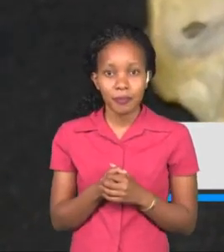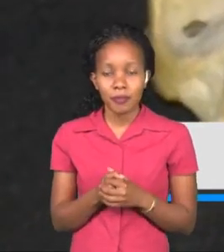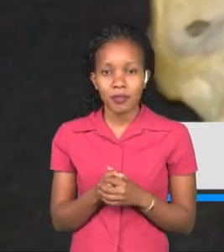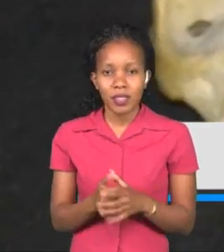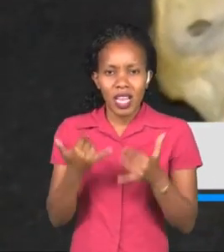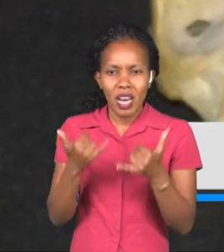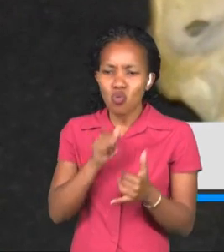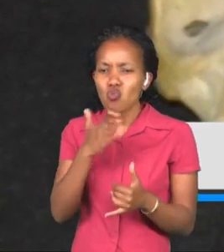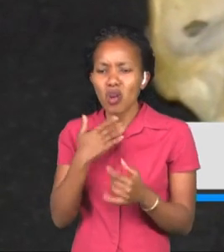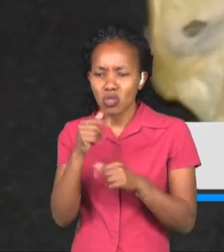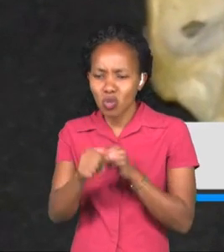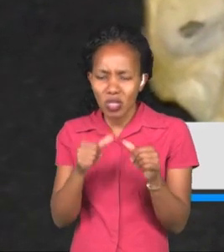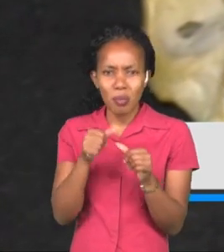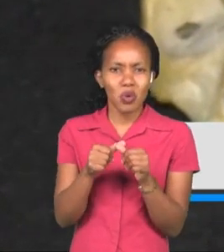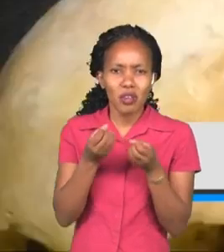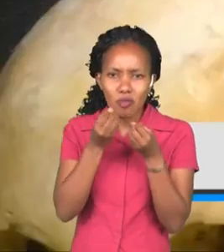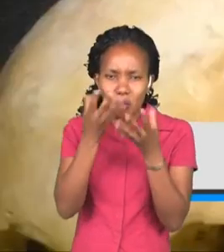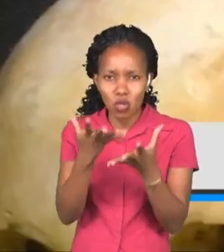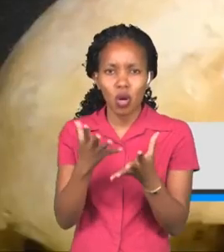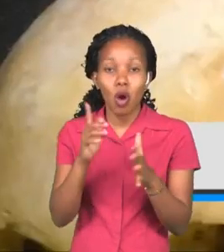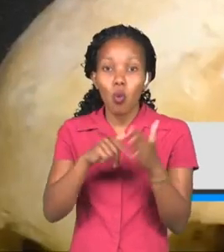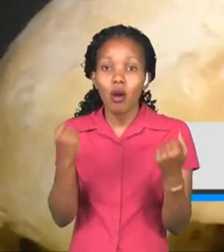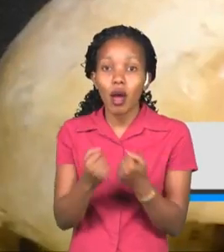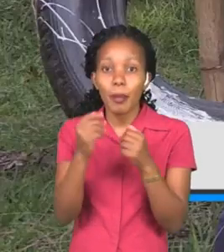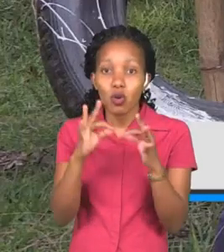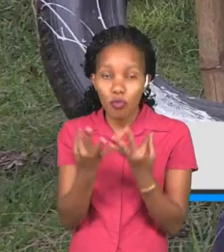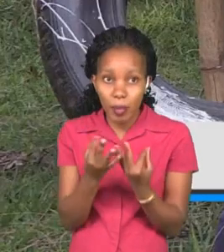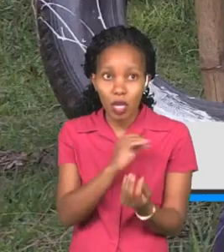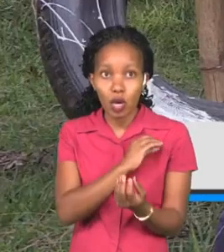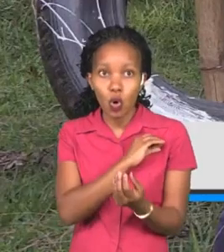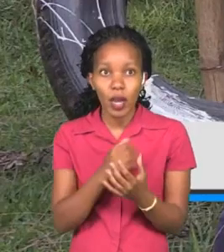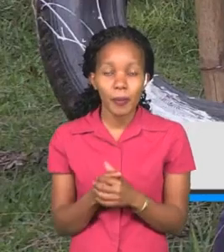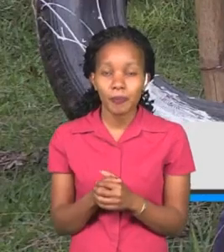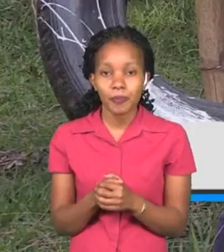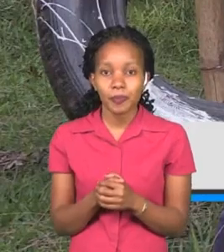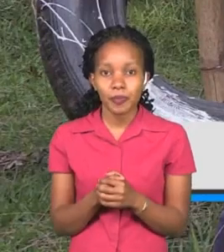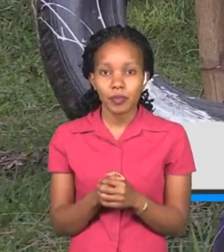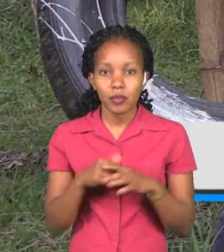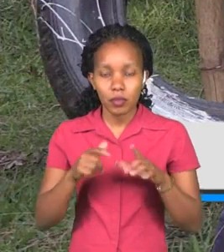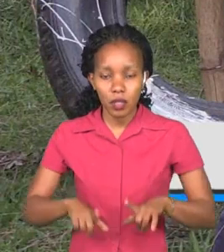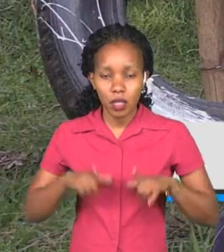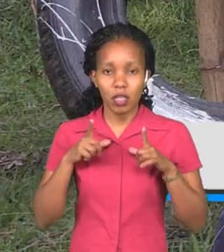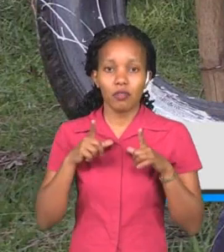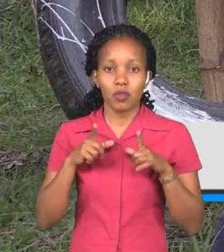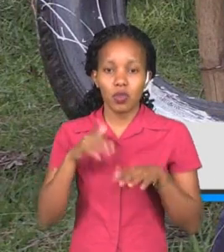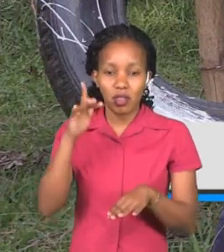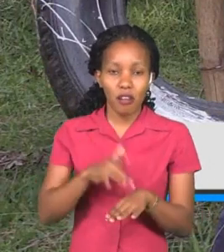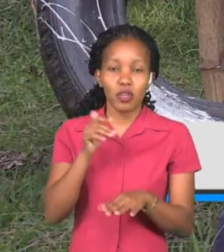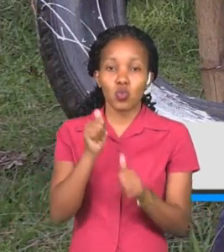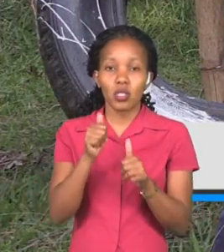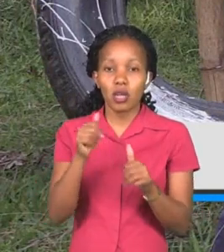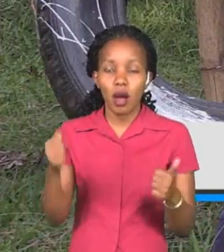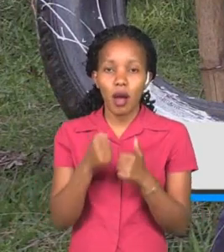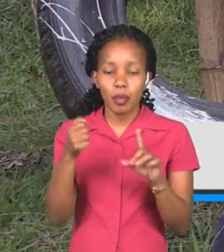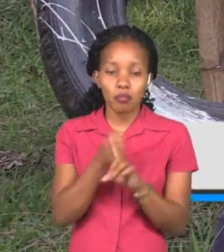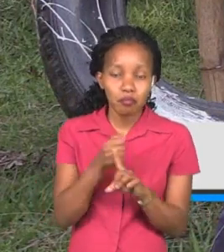doesn't want to talk about the details of what happened to his family. We live with the consequences of the genocide, where